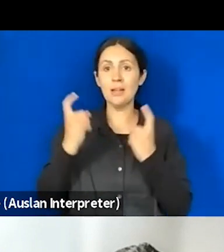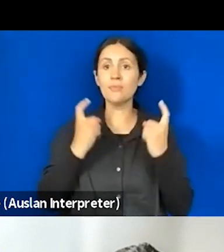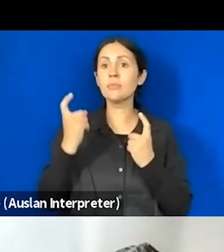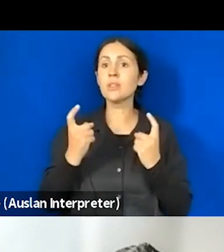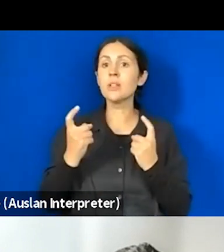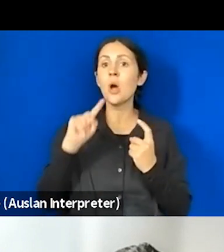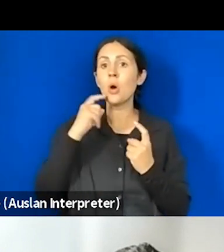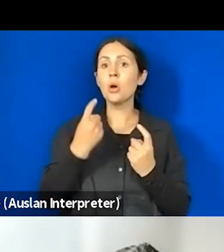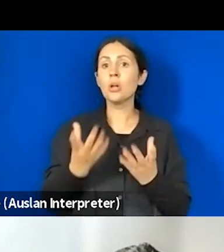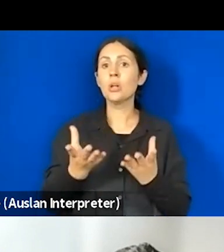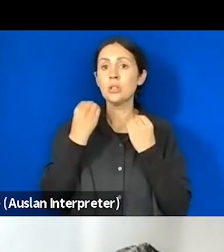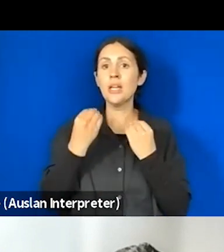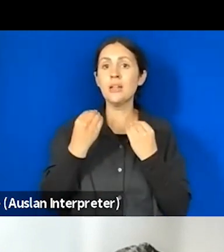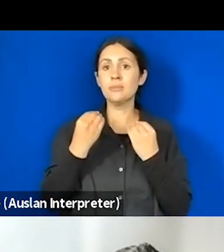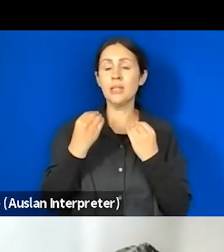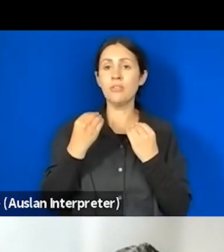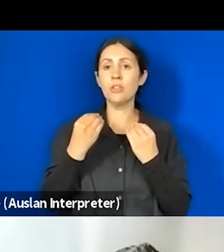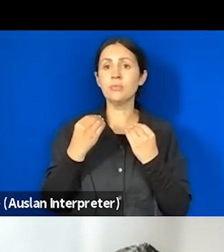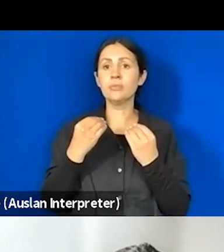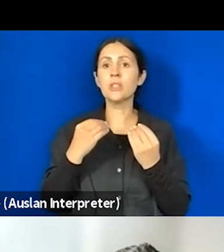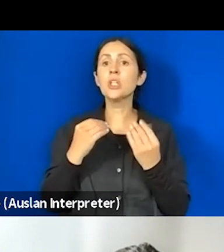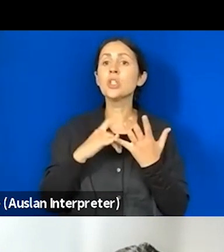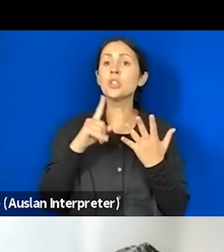learnings about how we deliver care from some of the